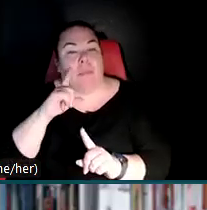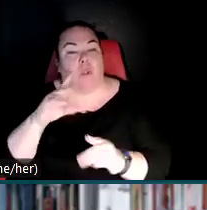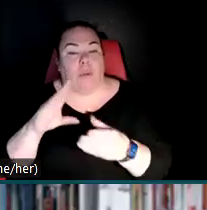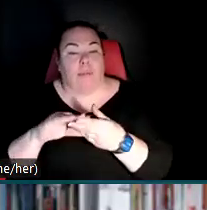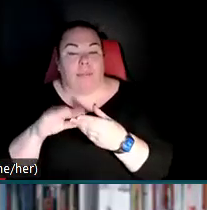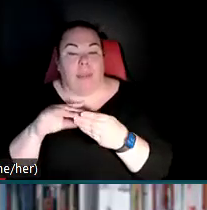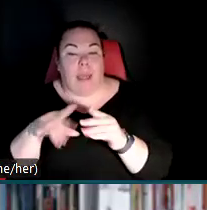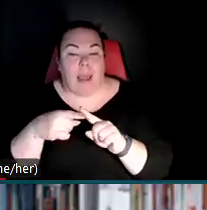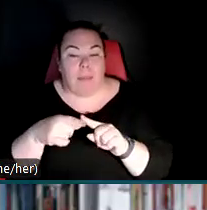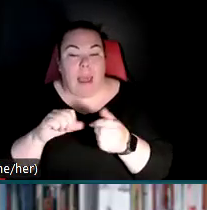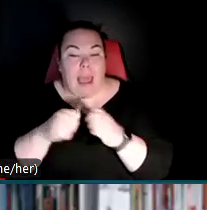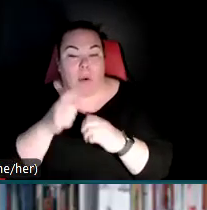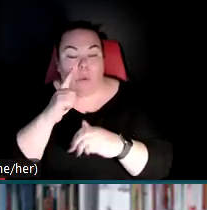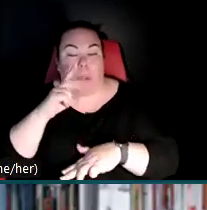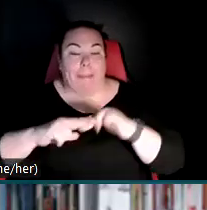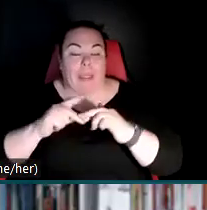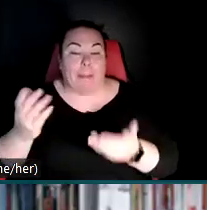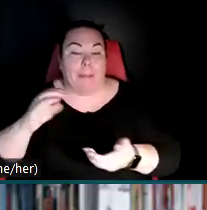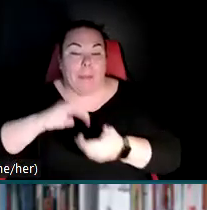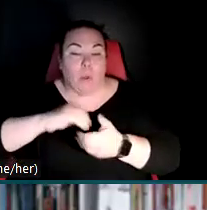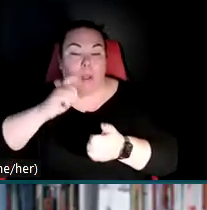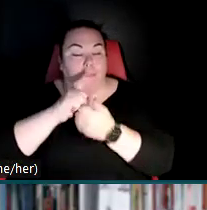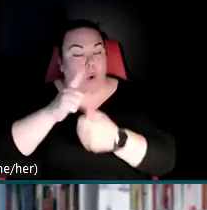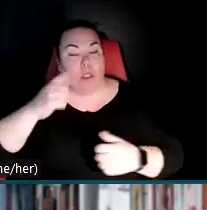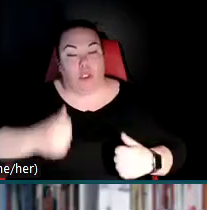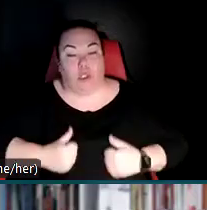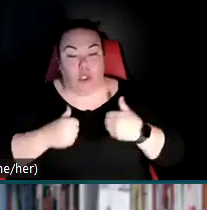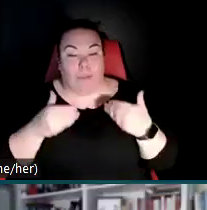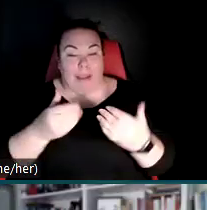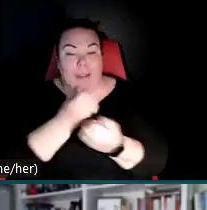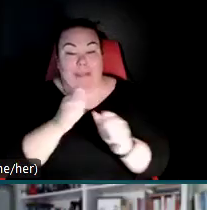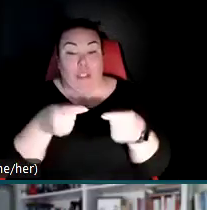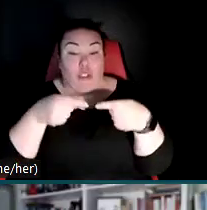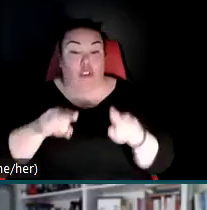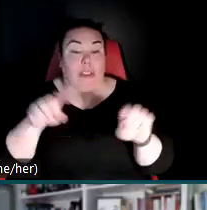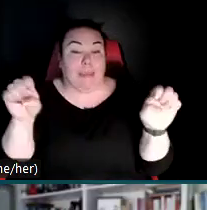emergencies and natural disasters. So take it away, Sarah. Awesome. Thanks,